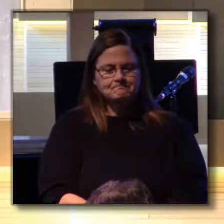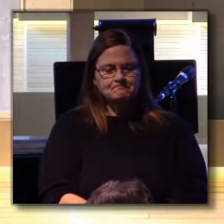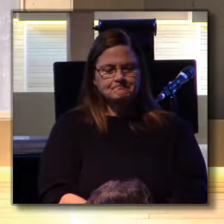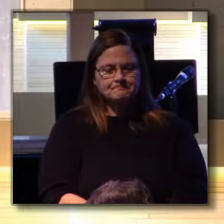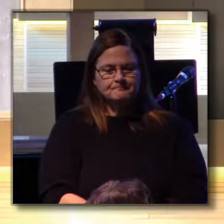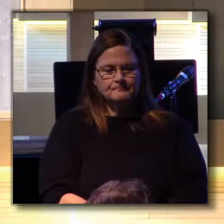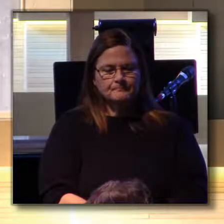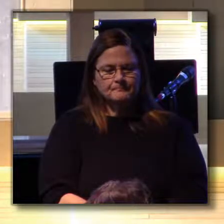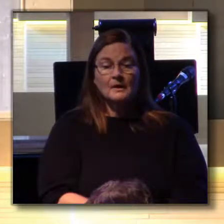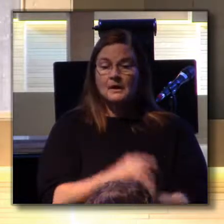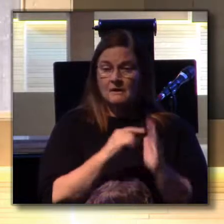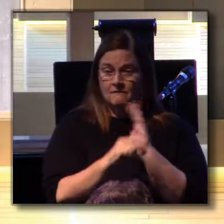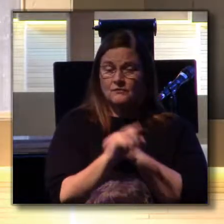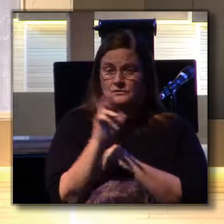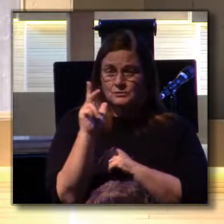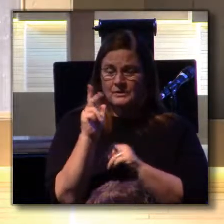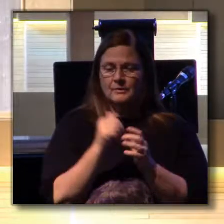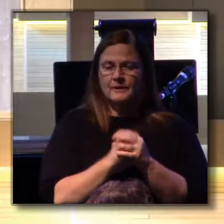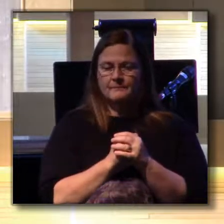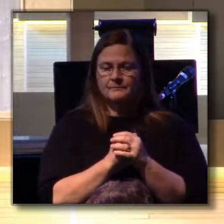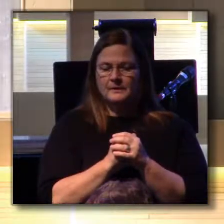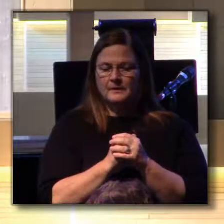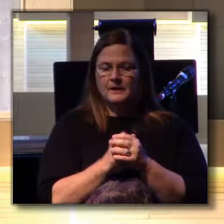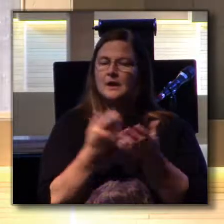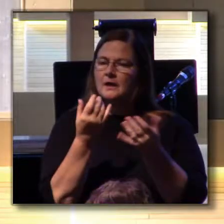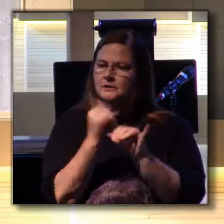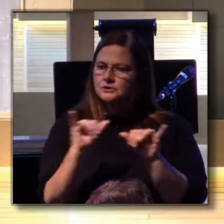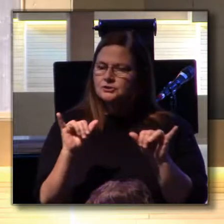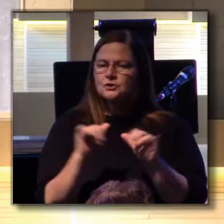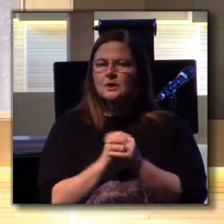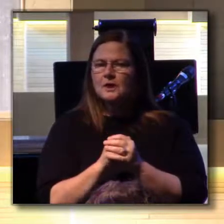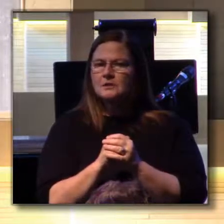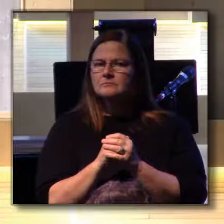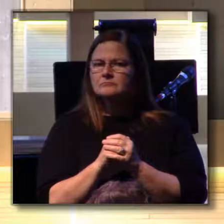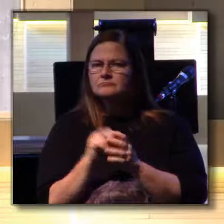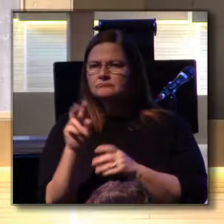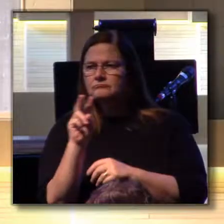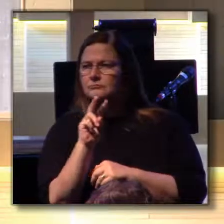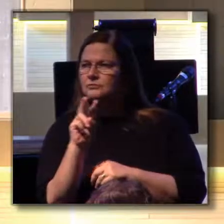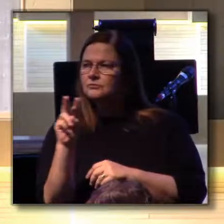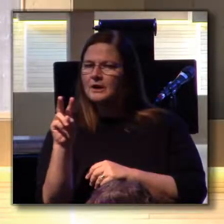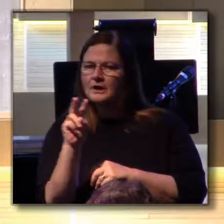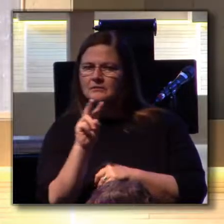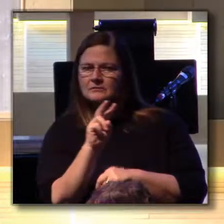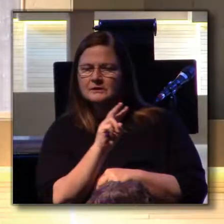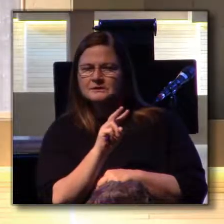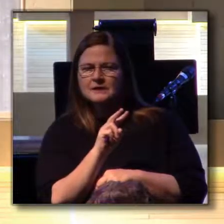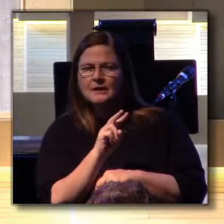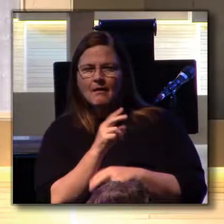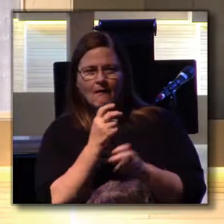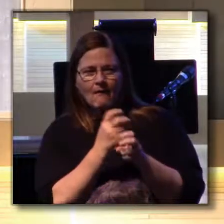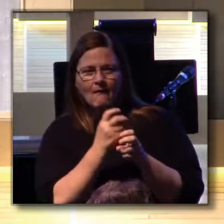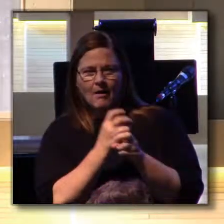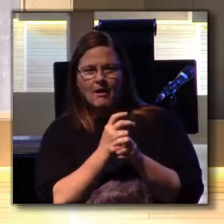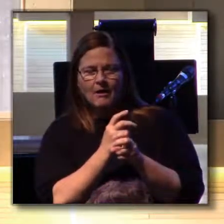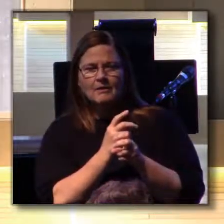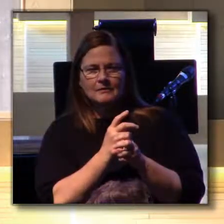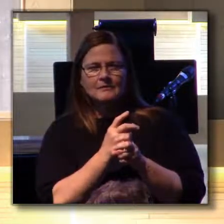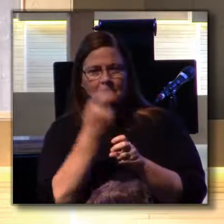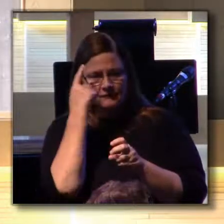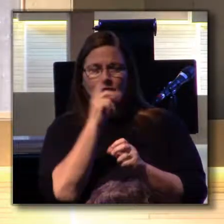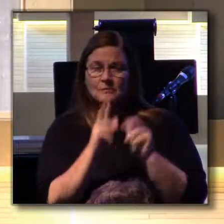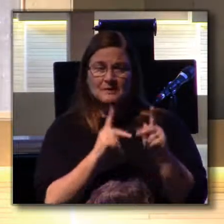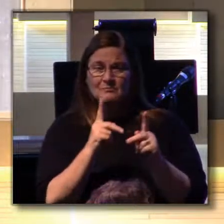in verse 23, and Yeshua, looking around, said to his disciples, how hard it will be for those who are wealthy